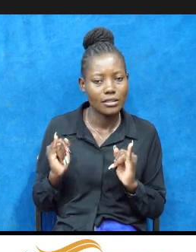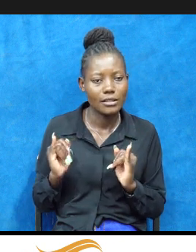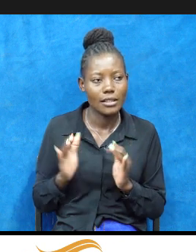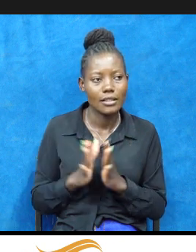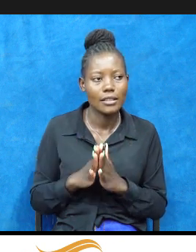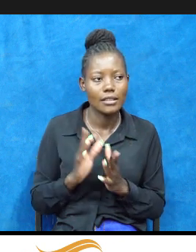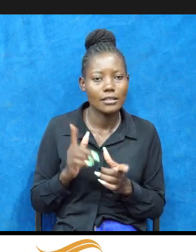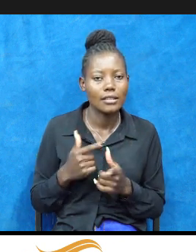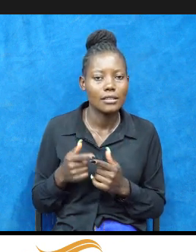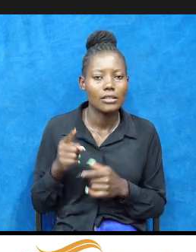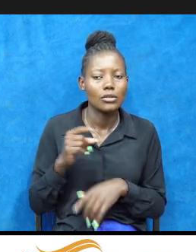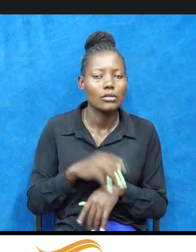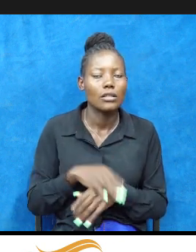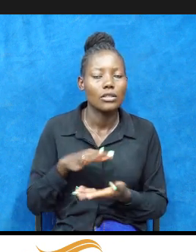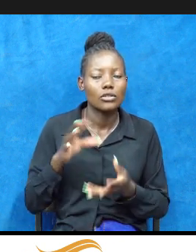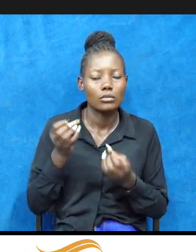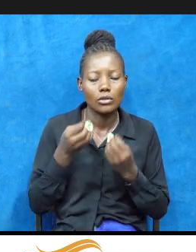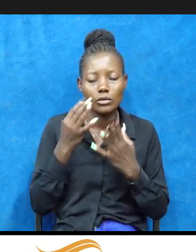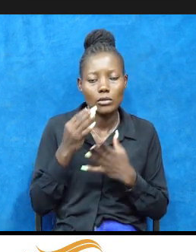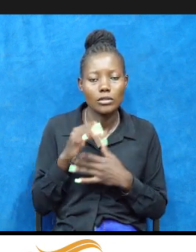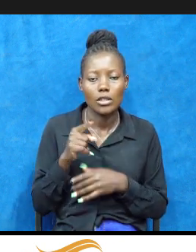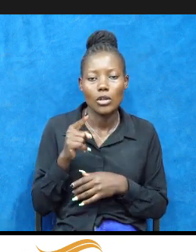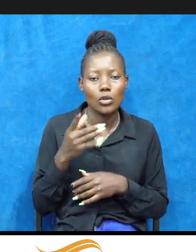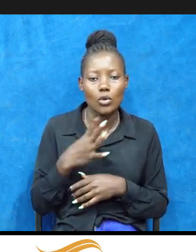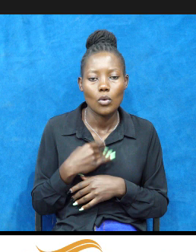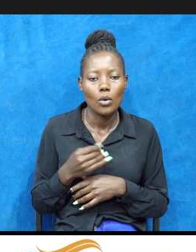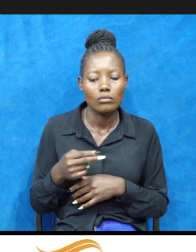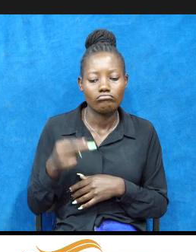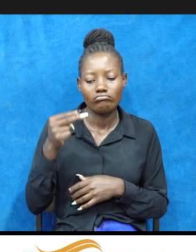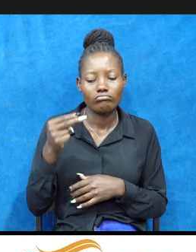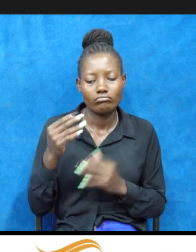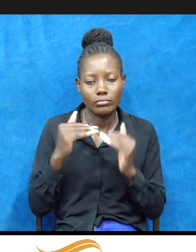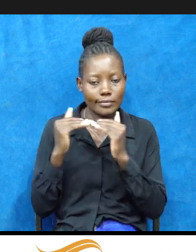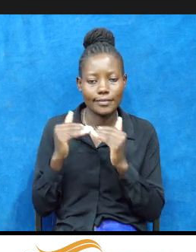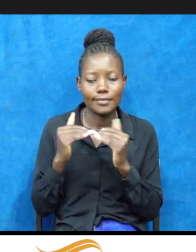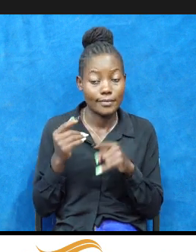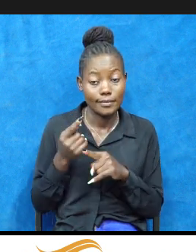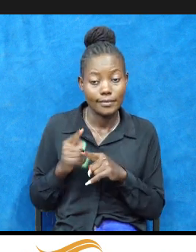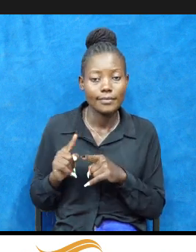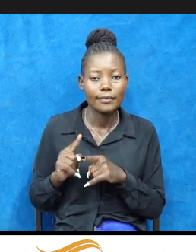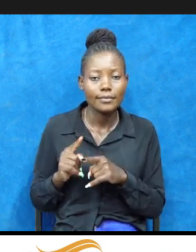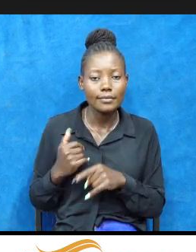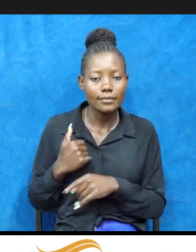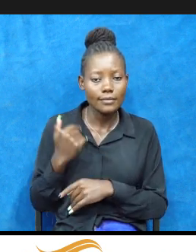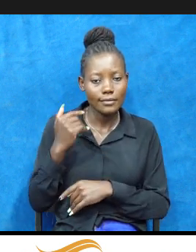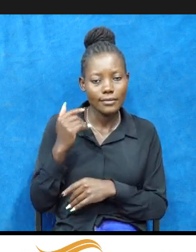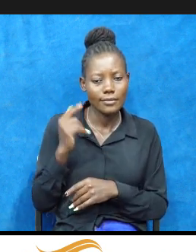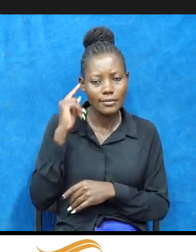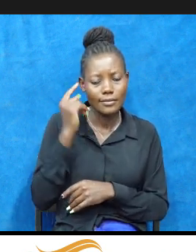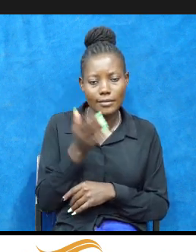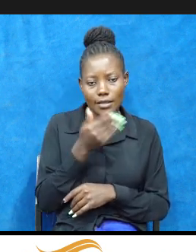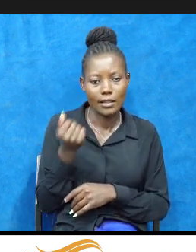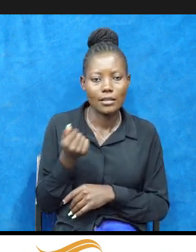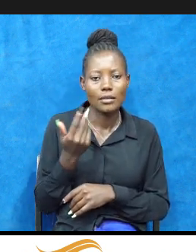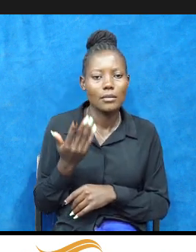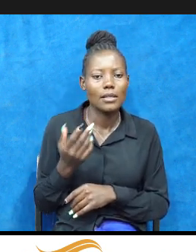And you get more of the response you want to have a height that's manageable for them. But I would suggest maybe you